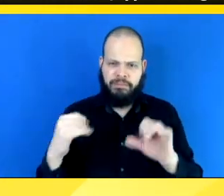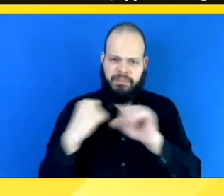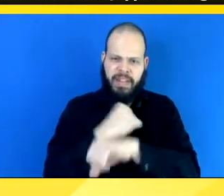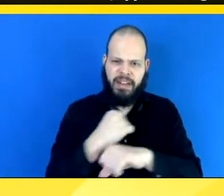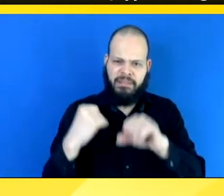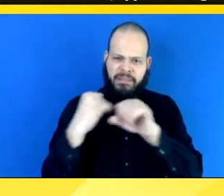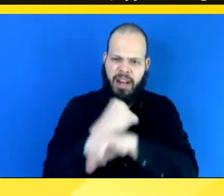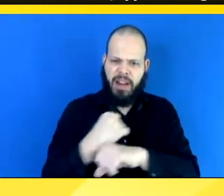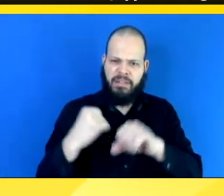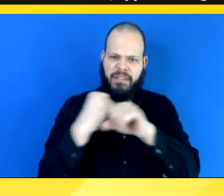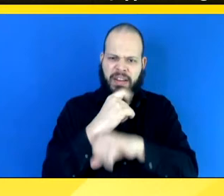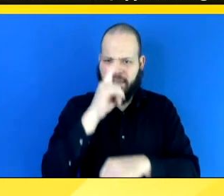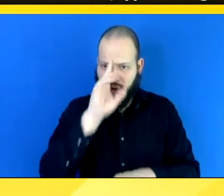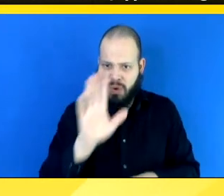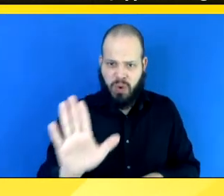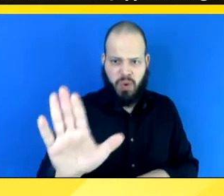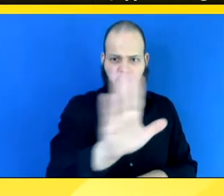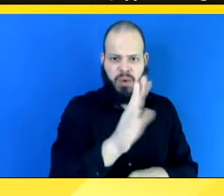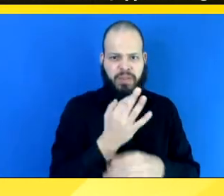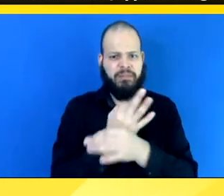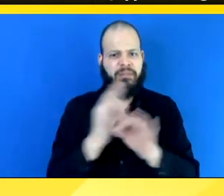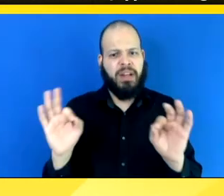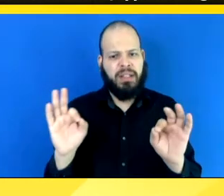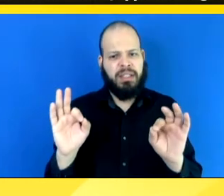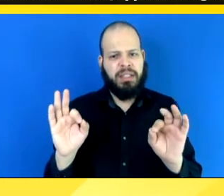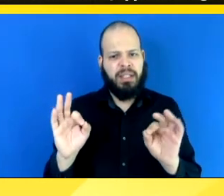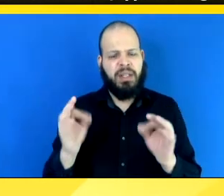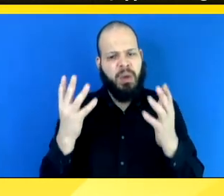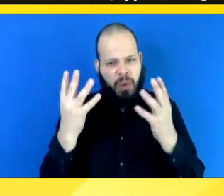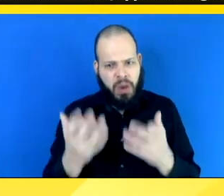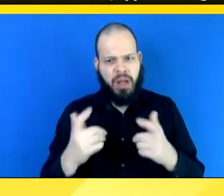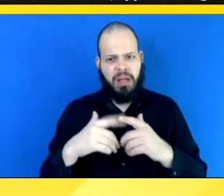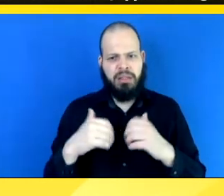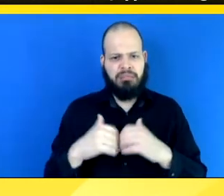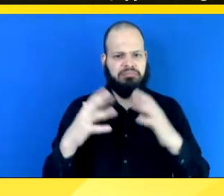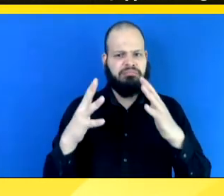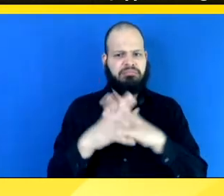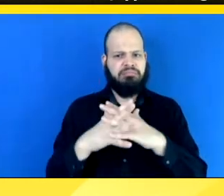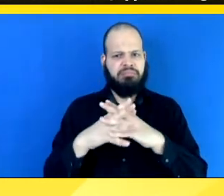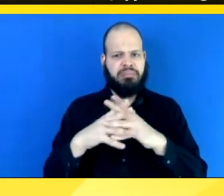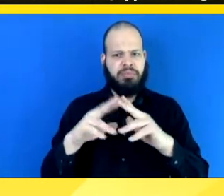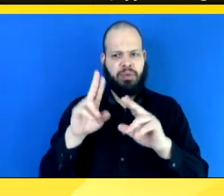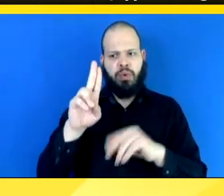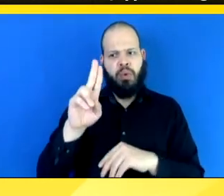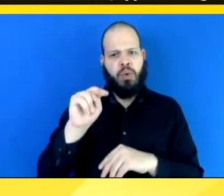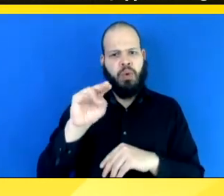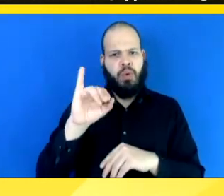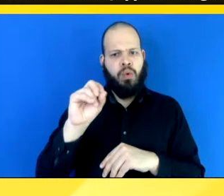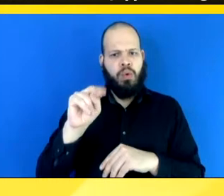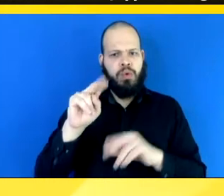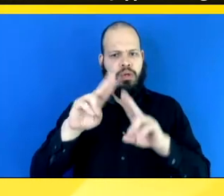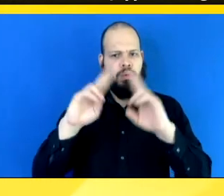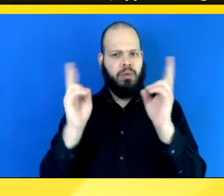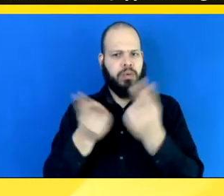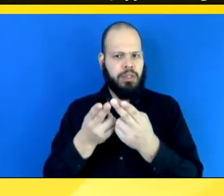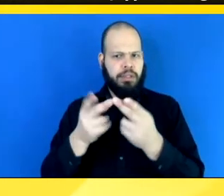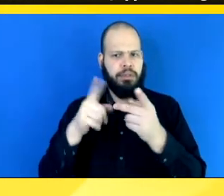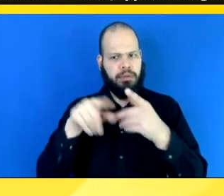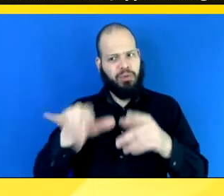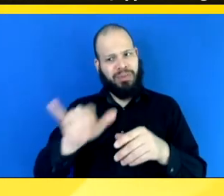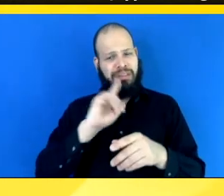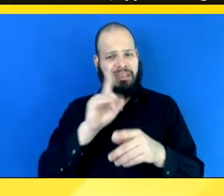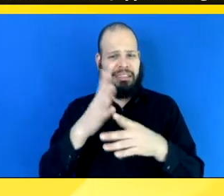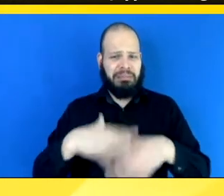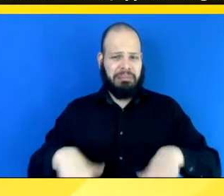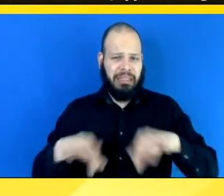able to form a union. This is important work, and it has huge implications all